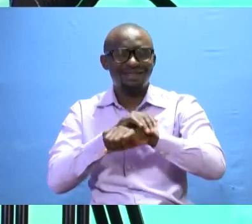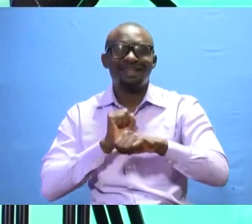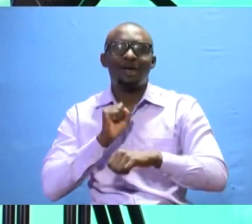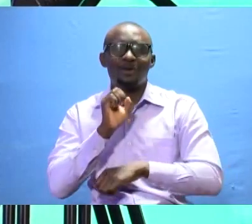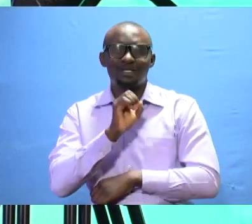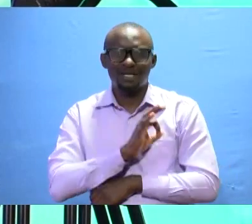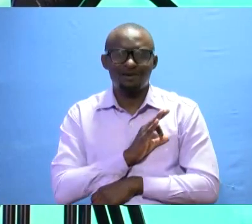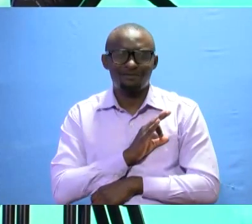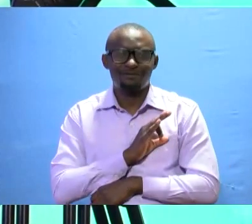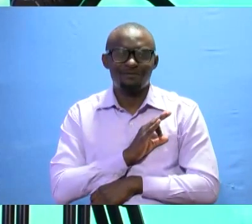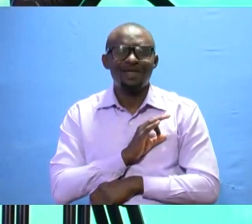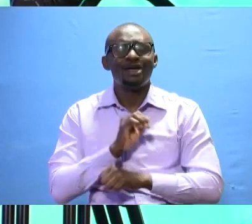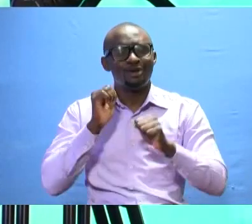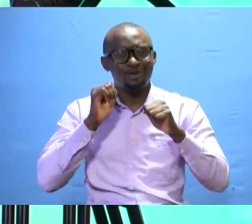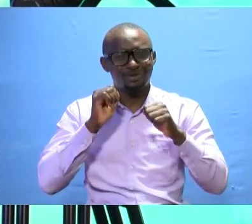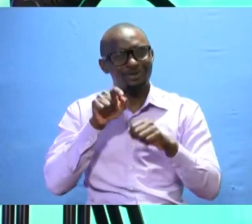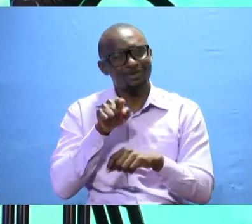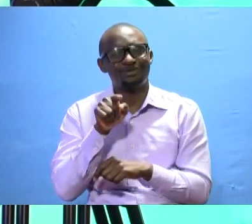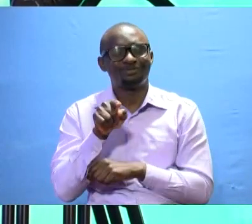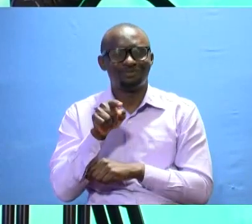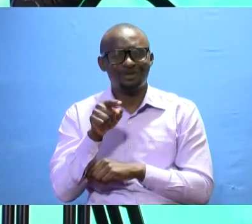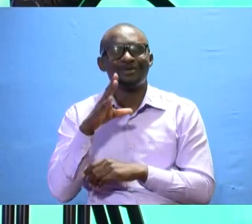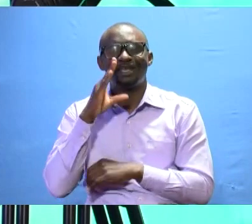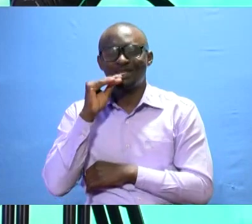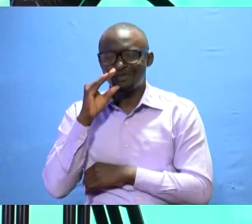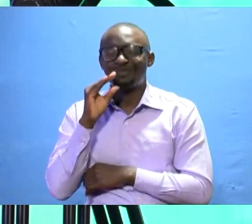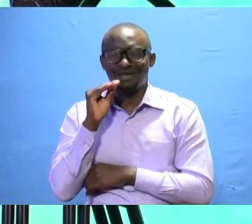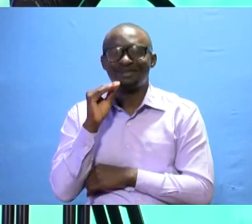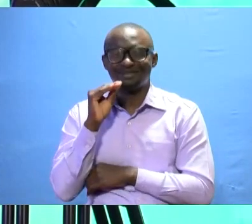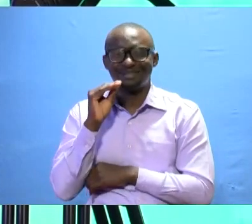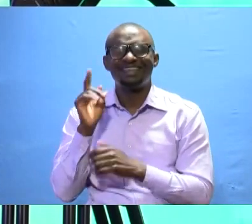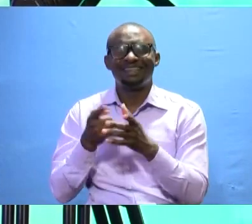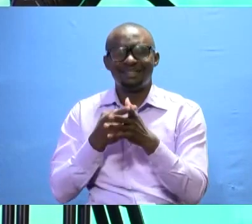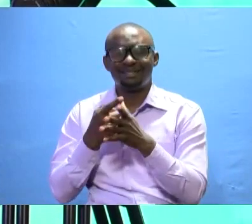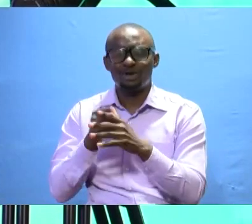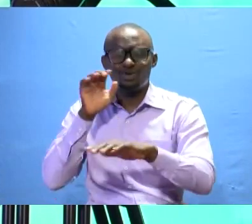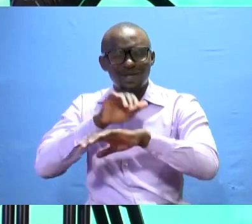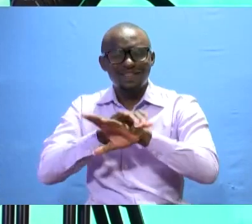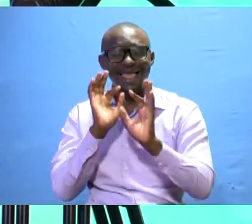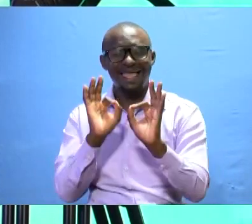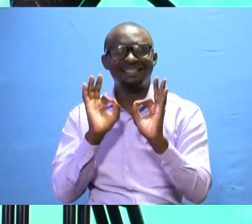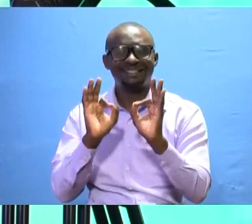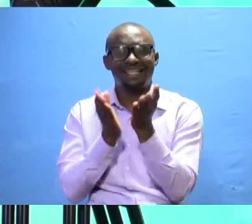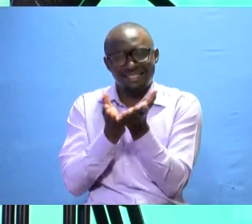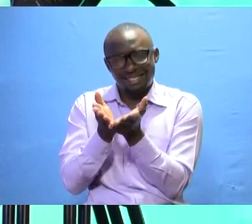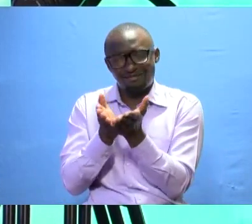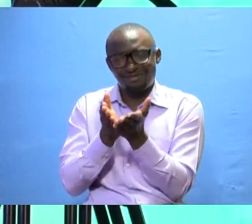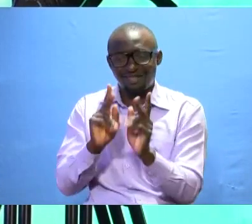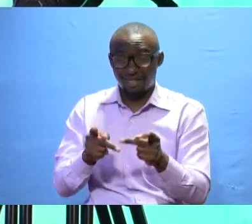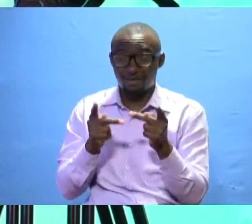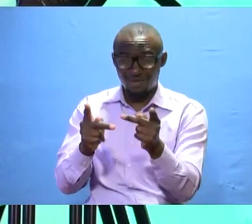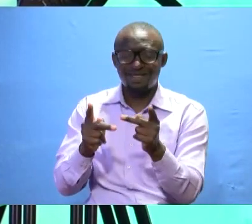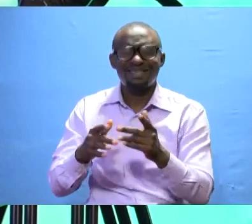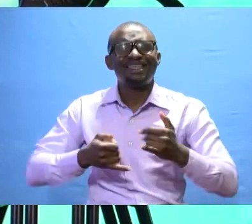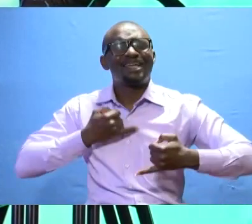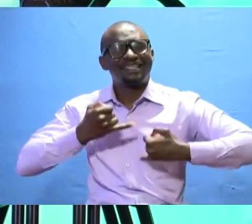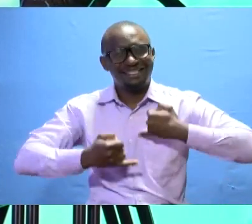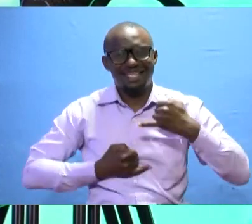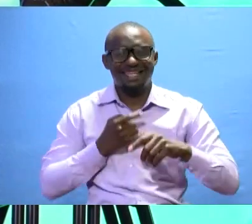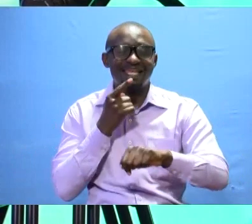of creative performing arts, communication and media studies. You are part of the community of